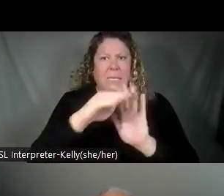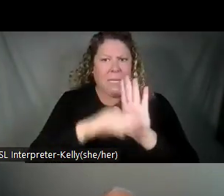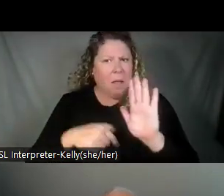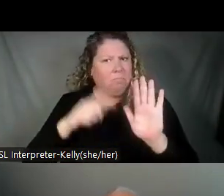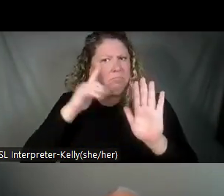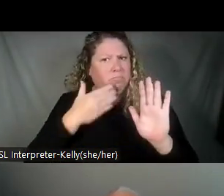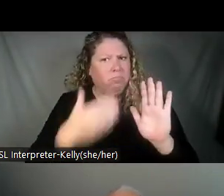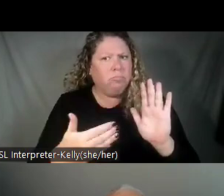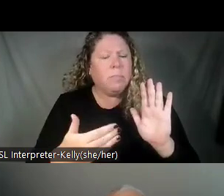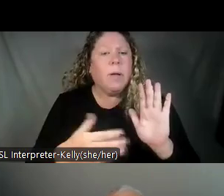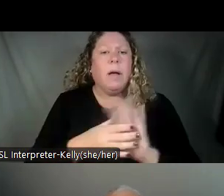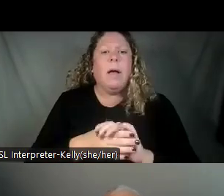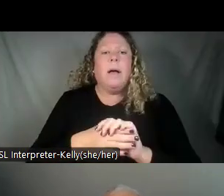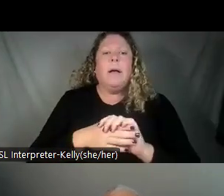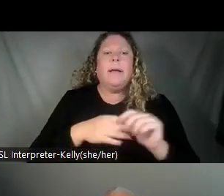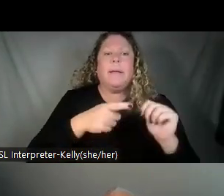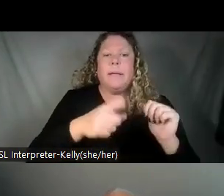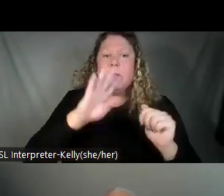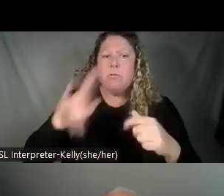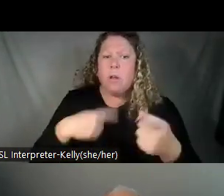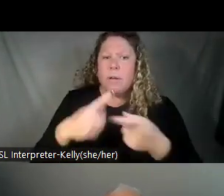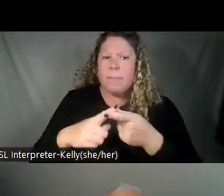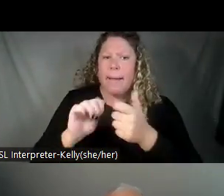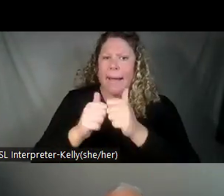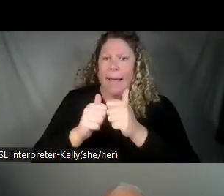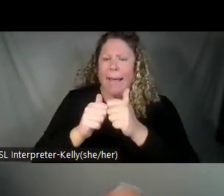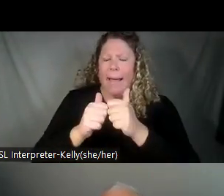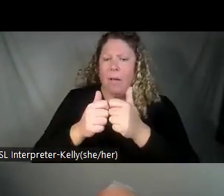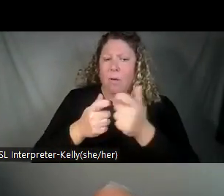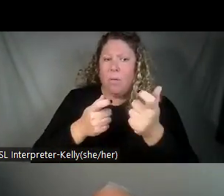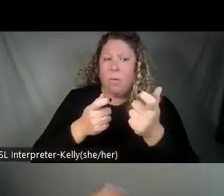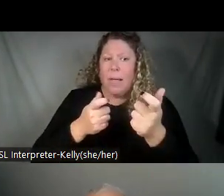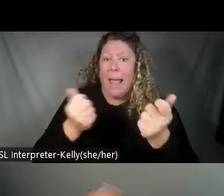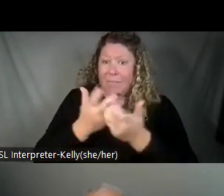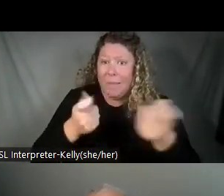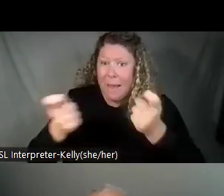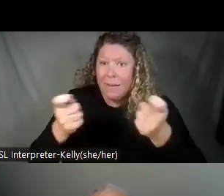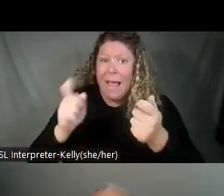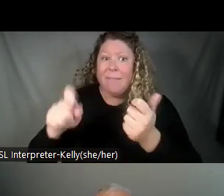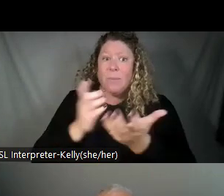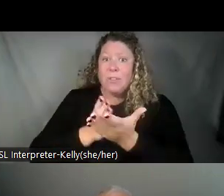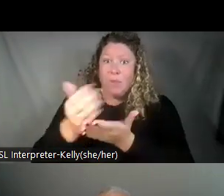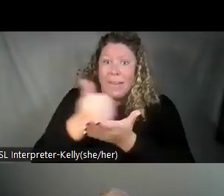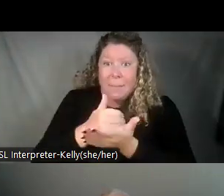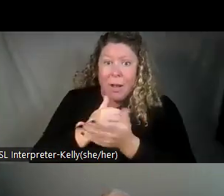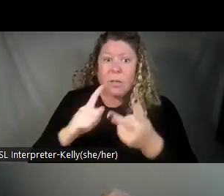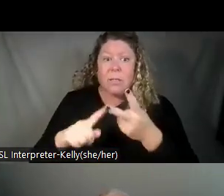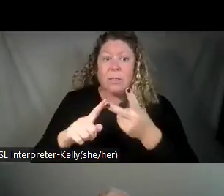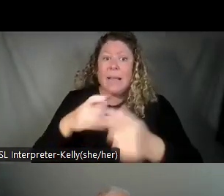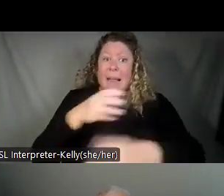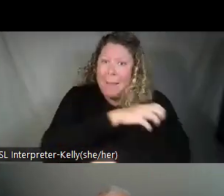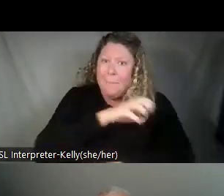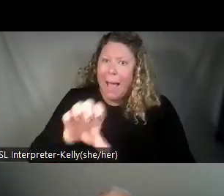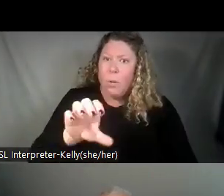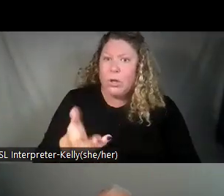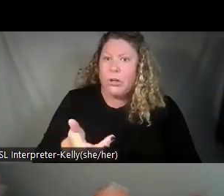about the way things are managed is transparent and empowered, is that the people that